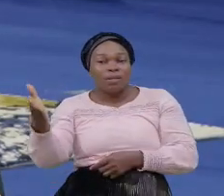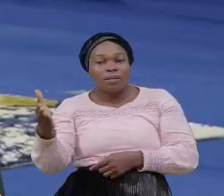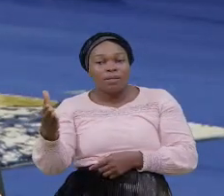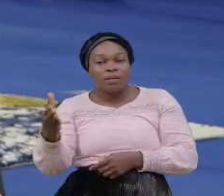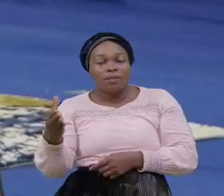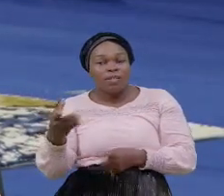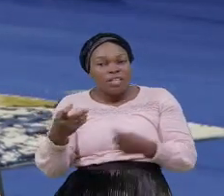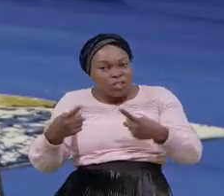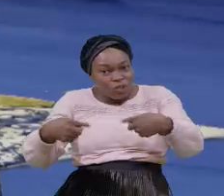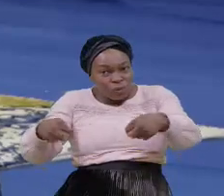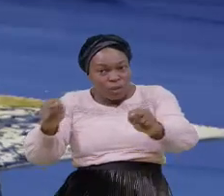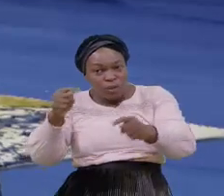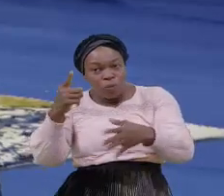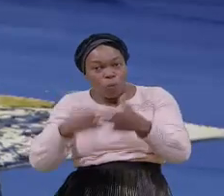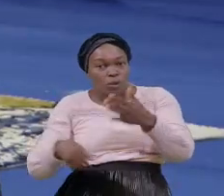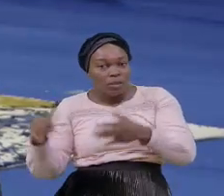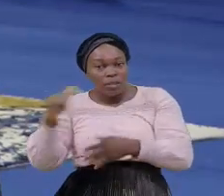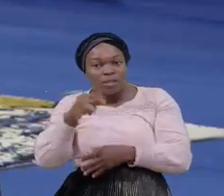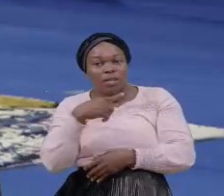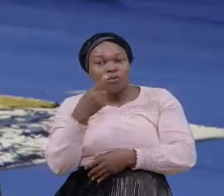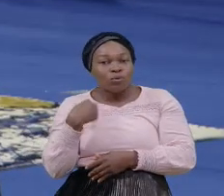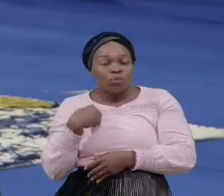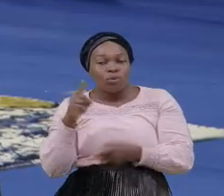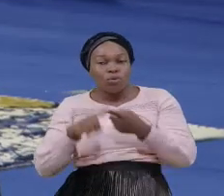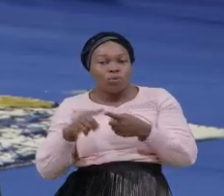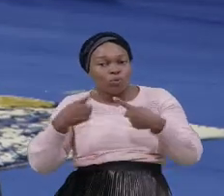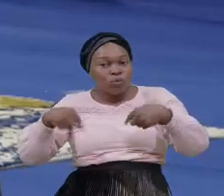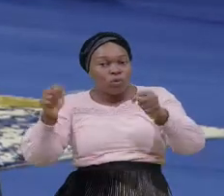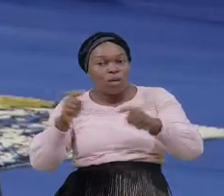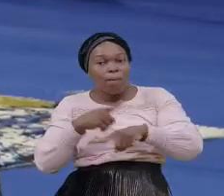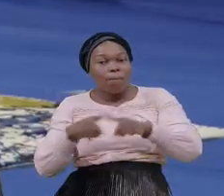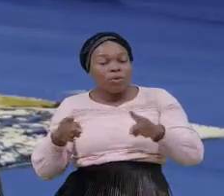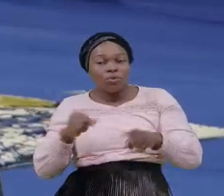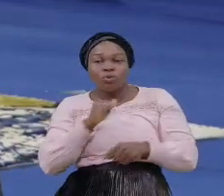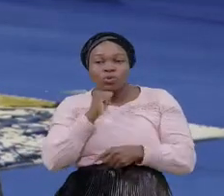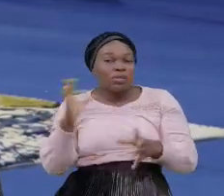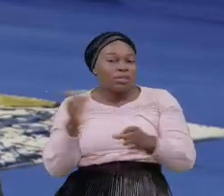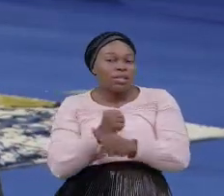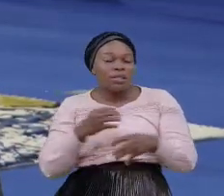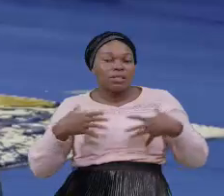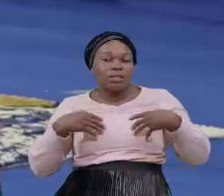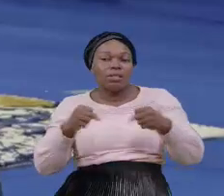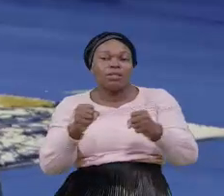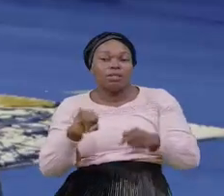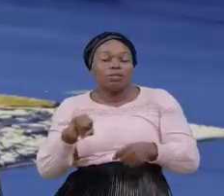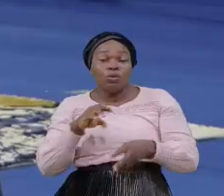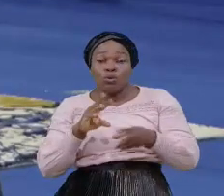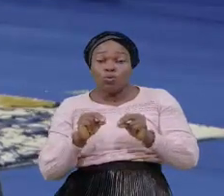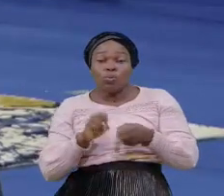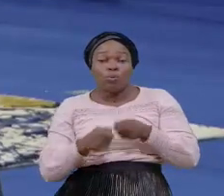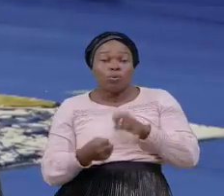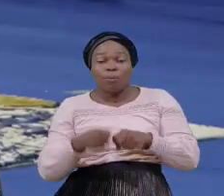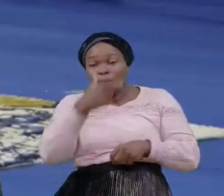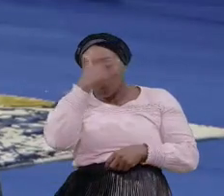try, and I didn't get healed. No problem. It's because that sickness